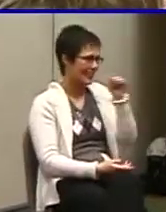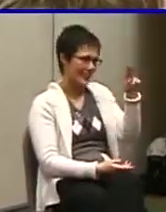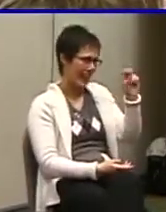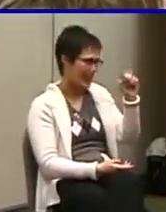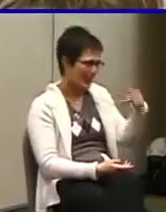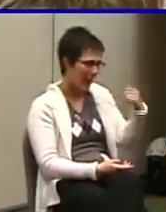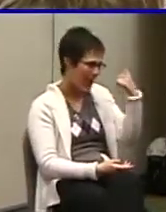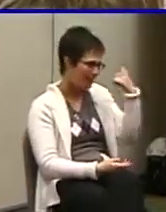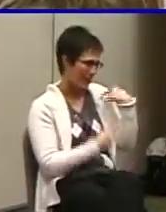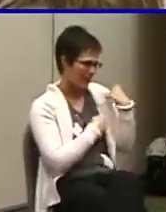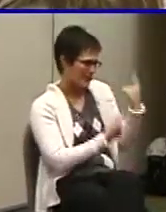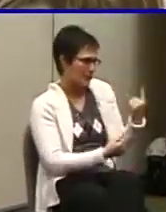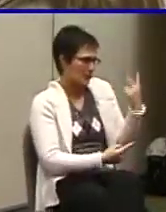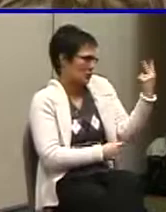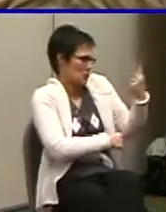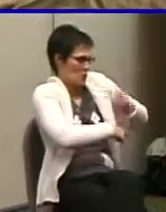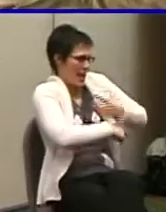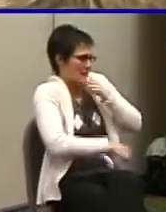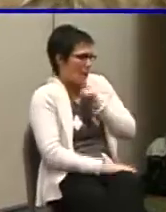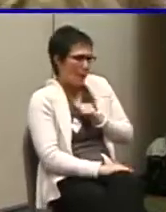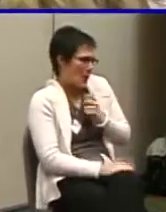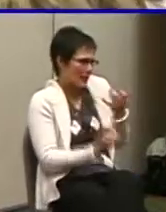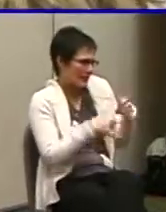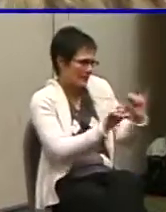for 2.5 hours. I'll nap.